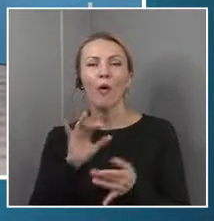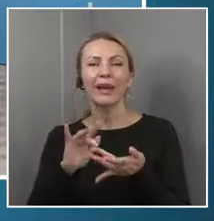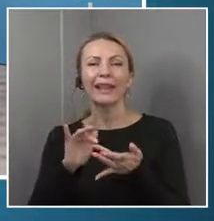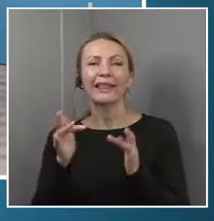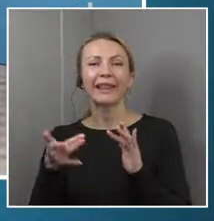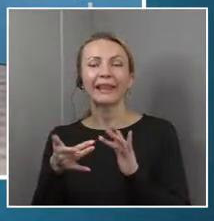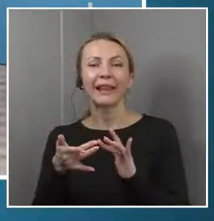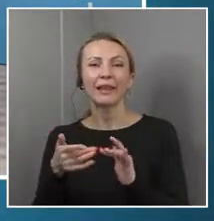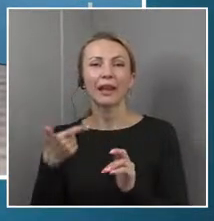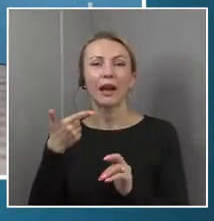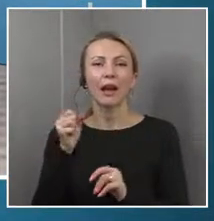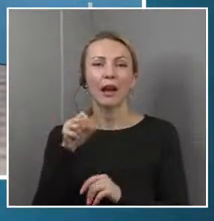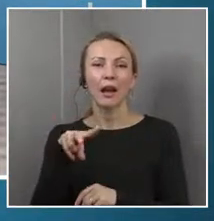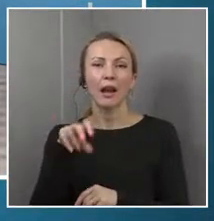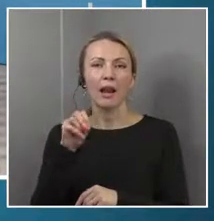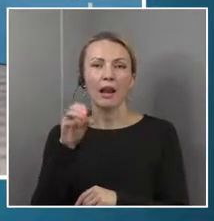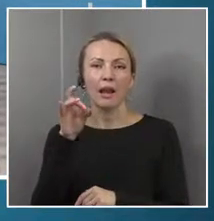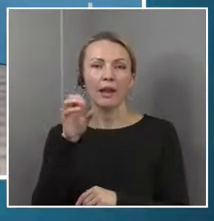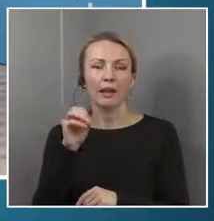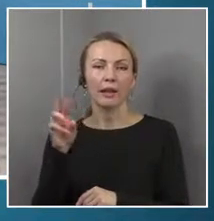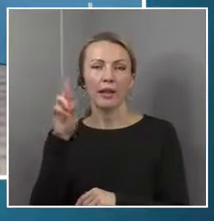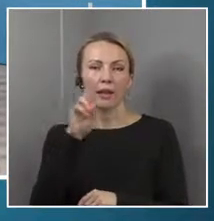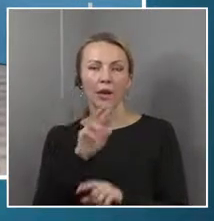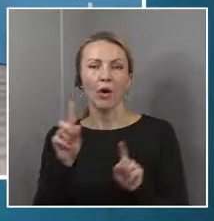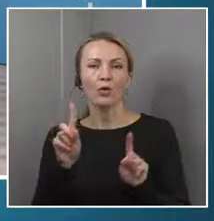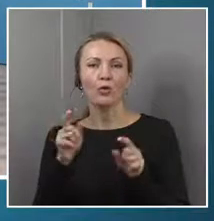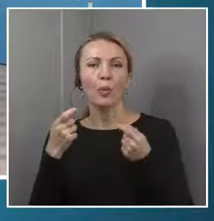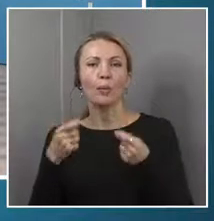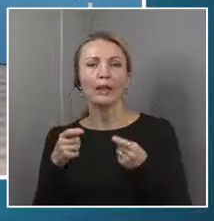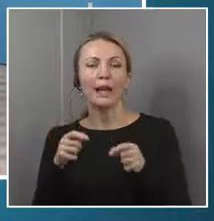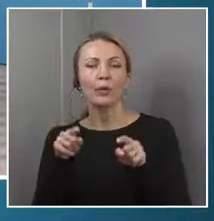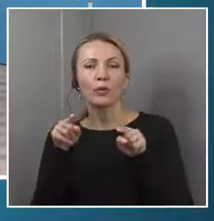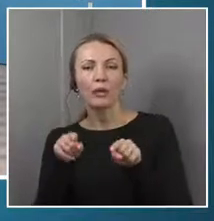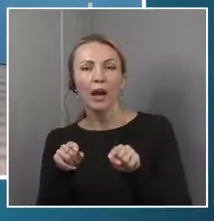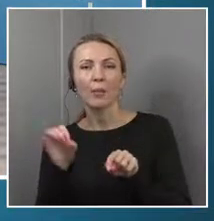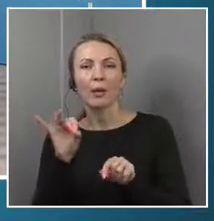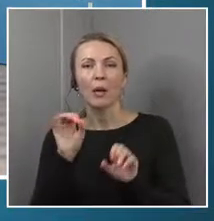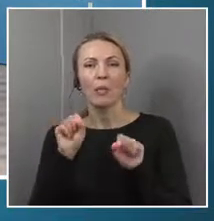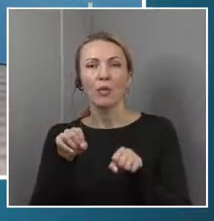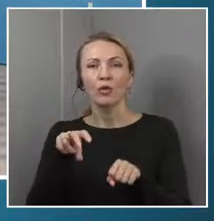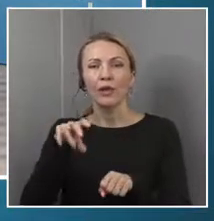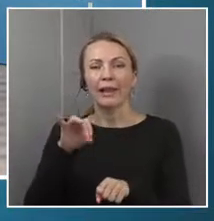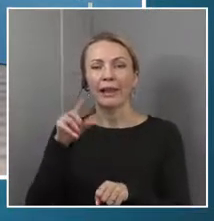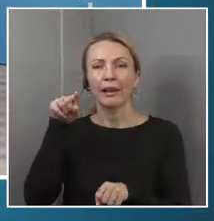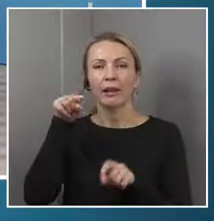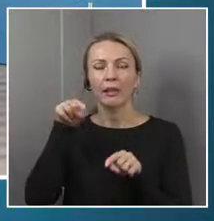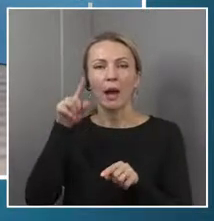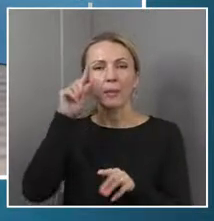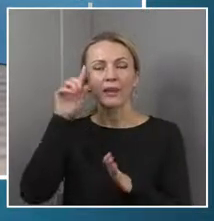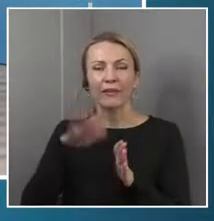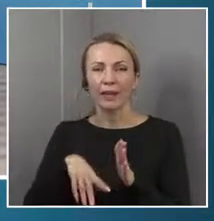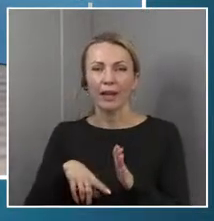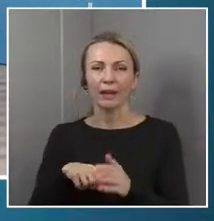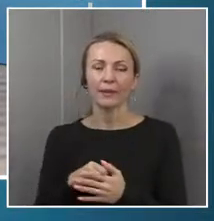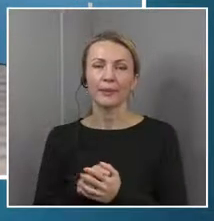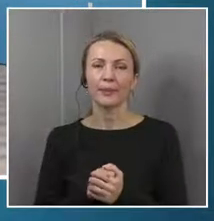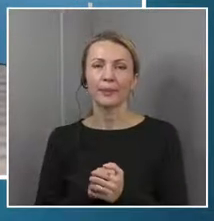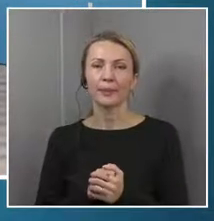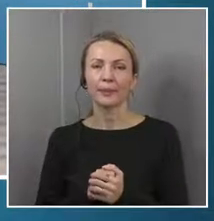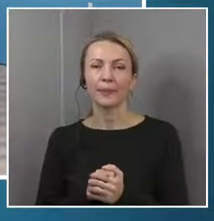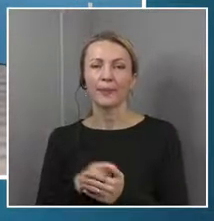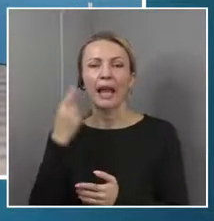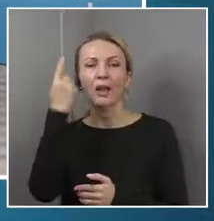Petersburg. What about online galleries then? What is being sold there, and is it